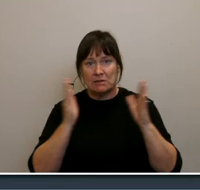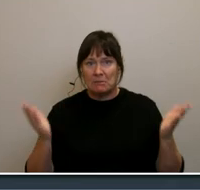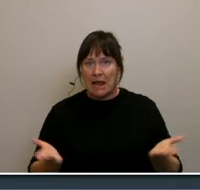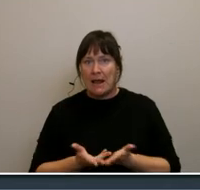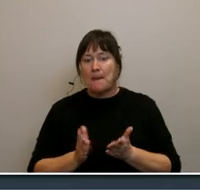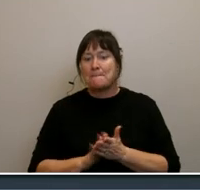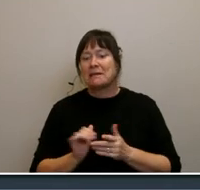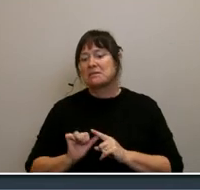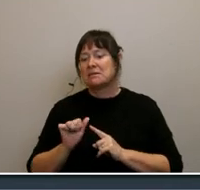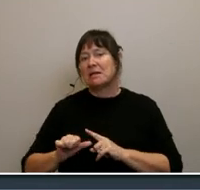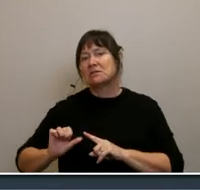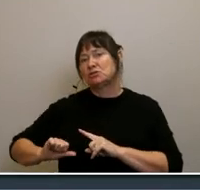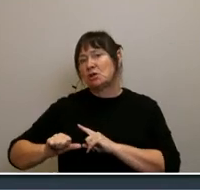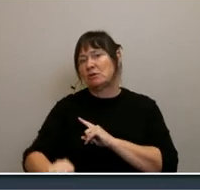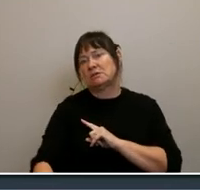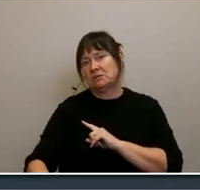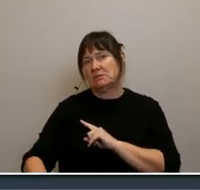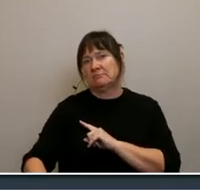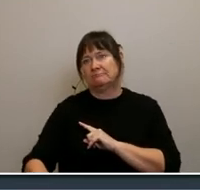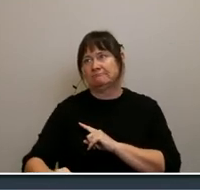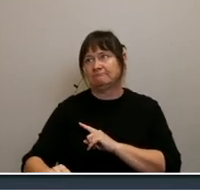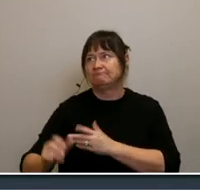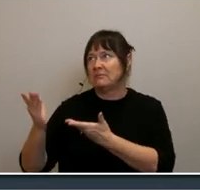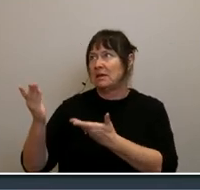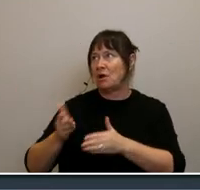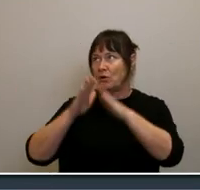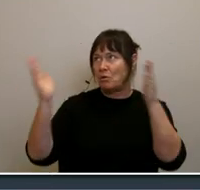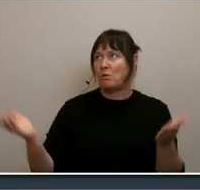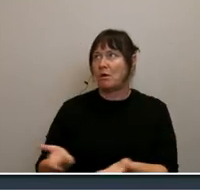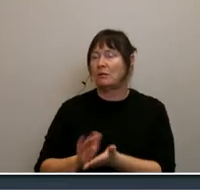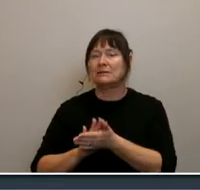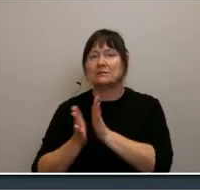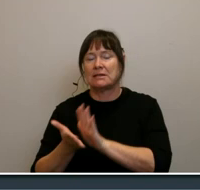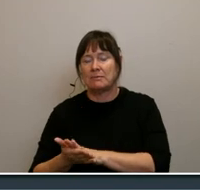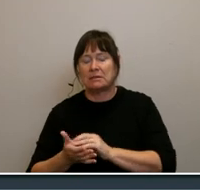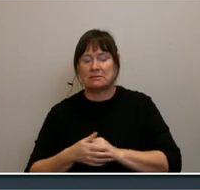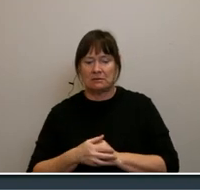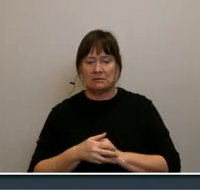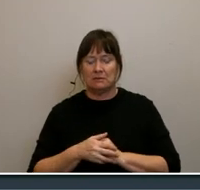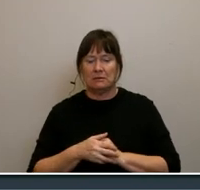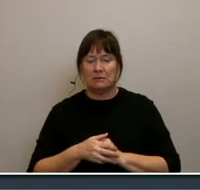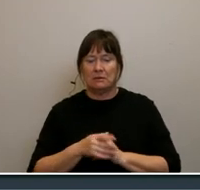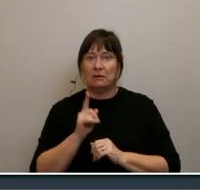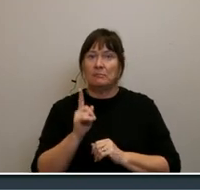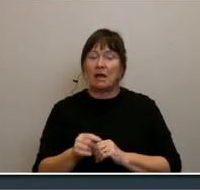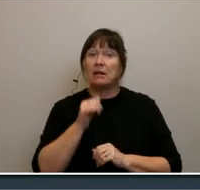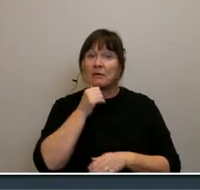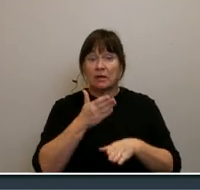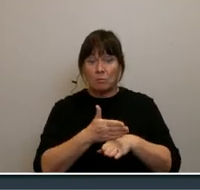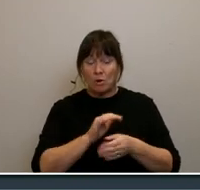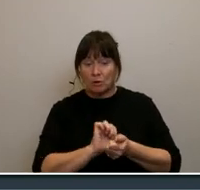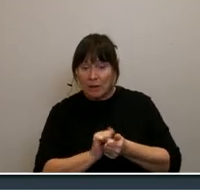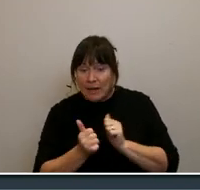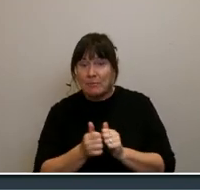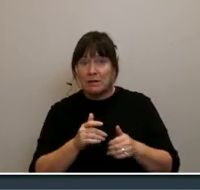that councils already have a huge job to do. However, if we are willing to really look and then to work together collaboratively to